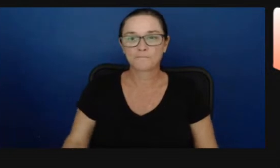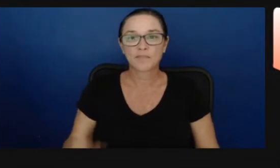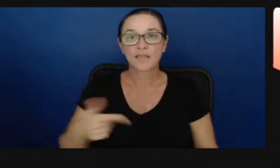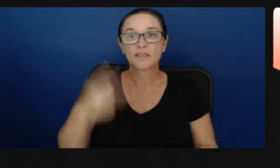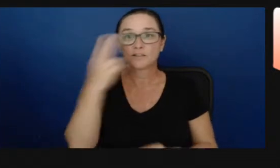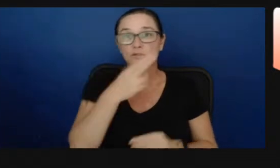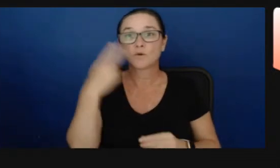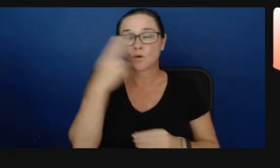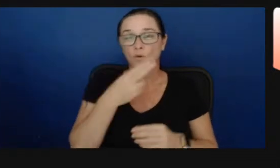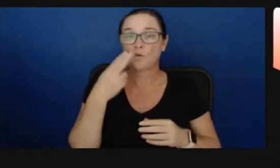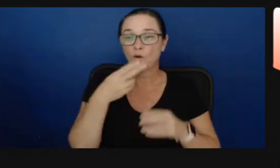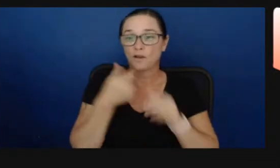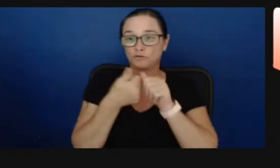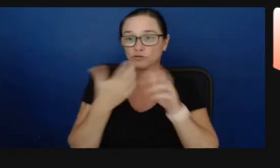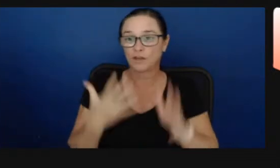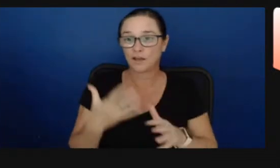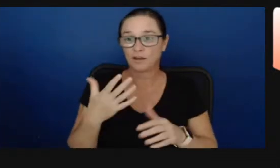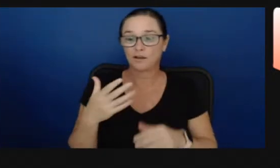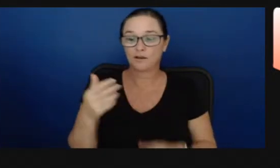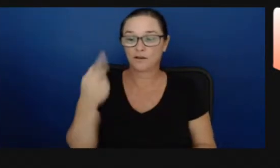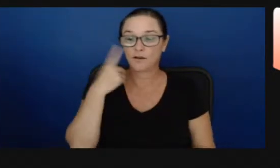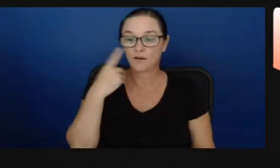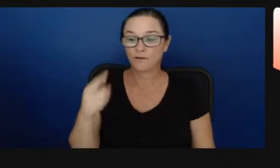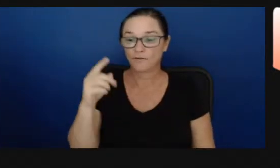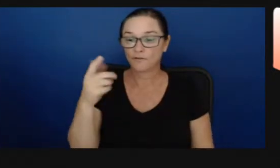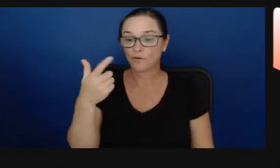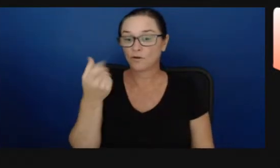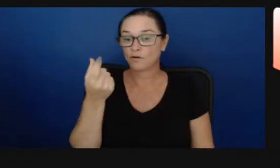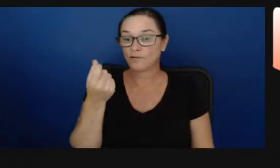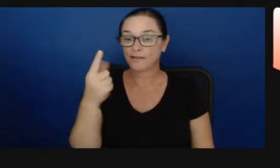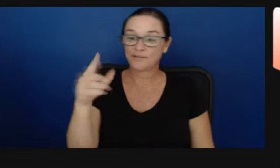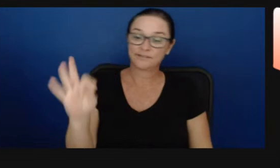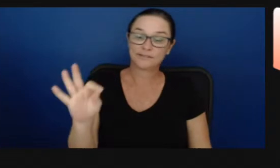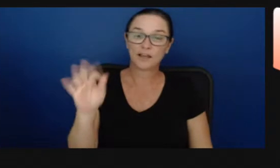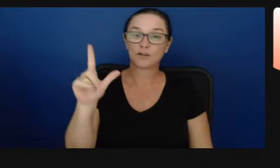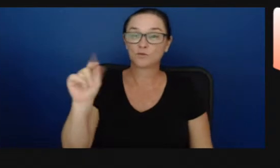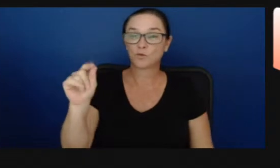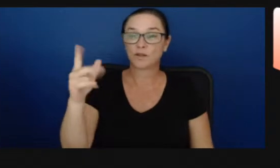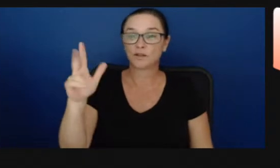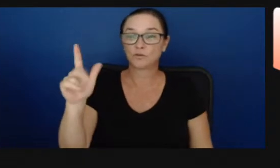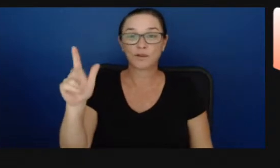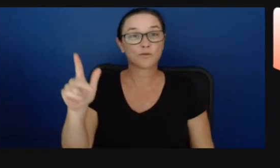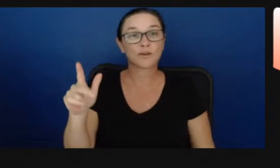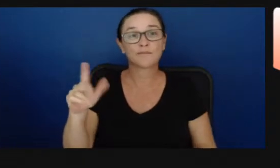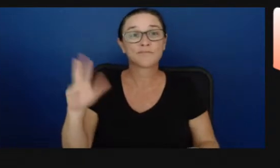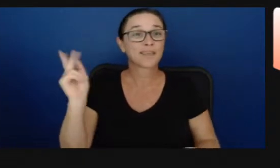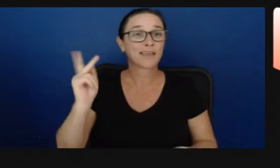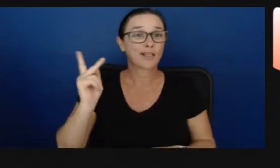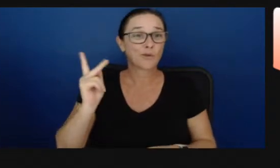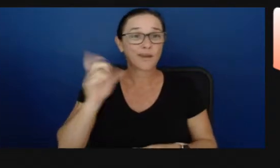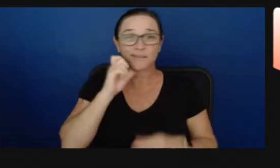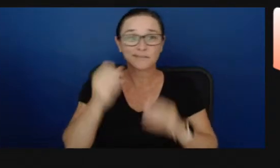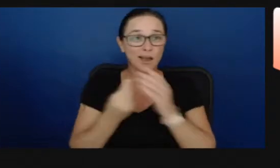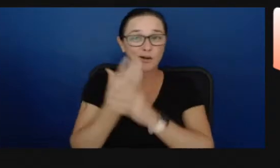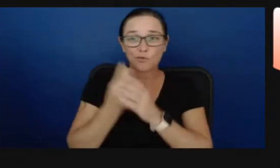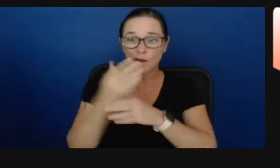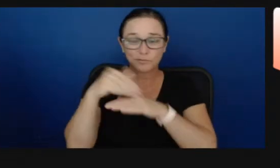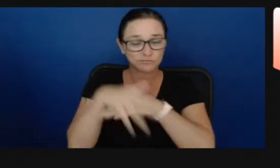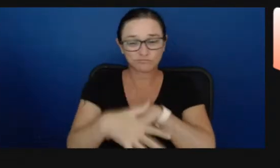November 9th, 2023. Kilauea is not erupting still. The earthquakes have slowed down there. There's